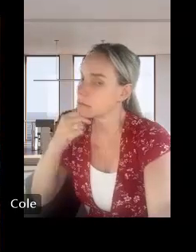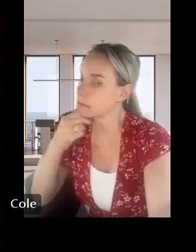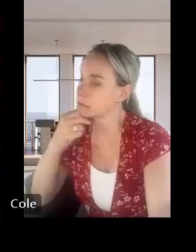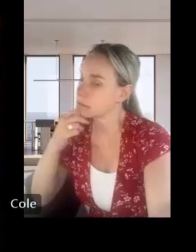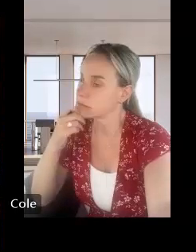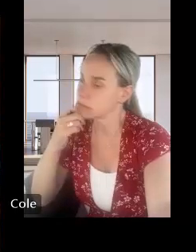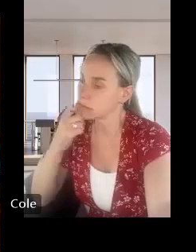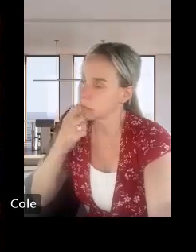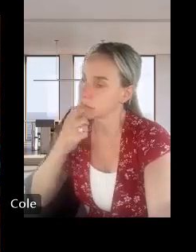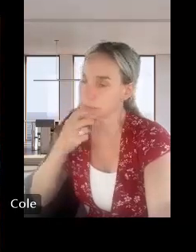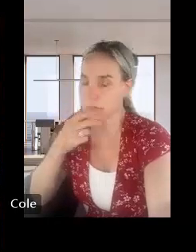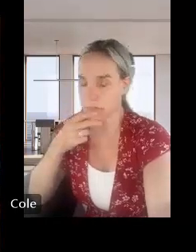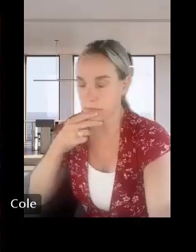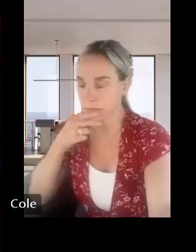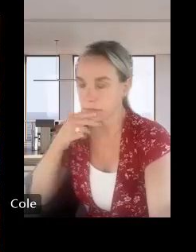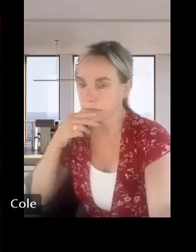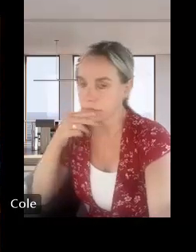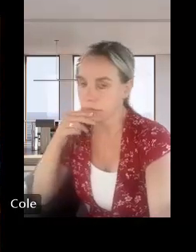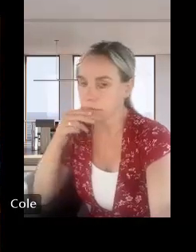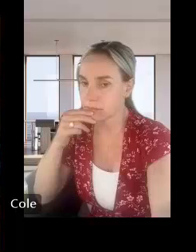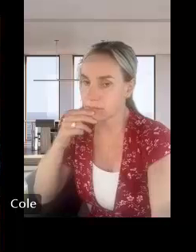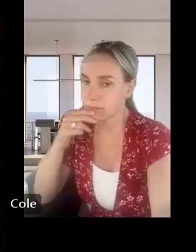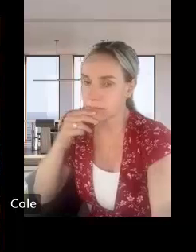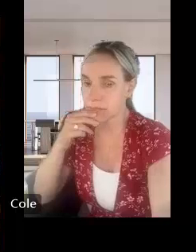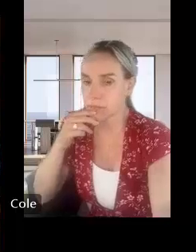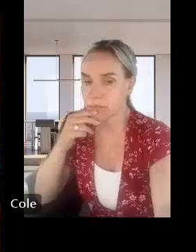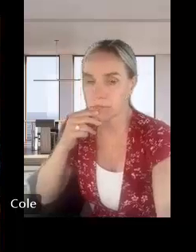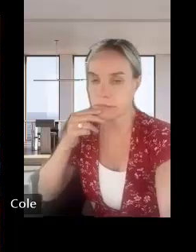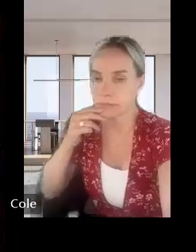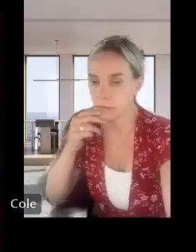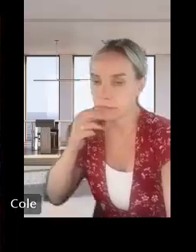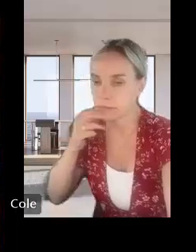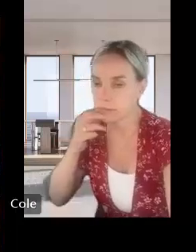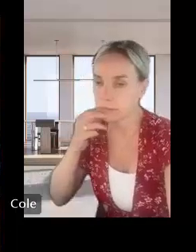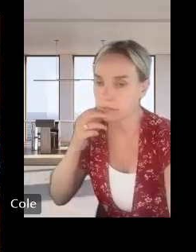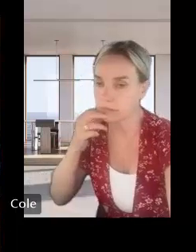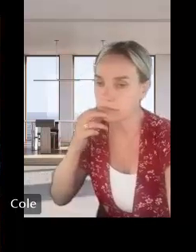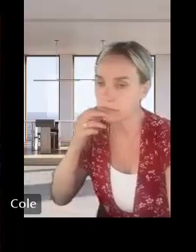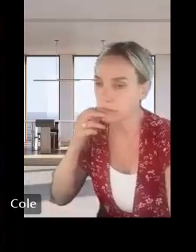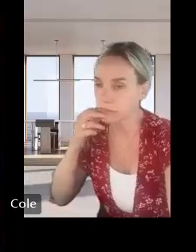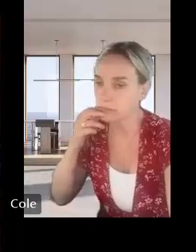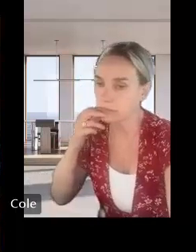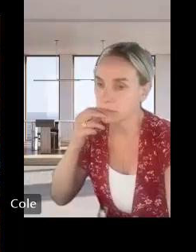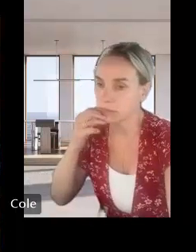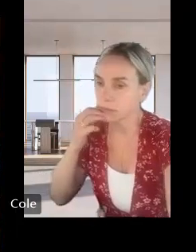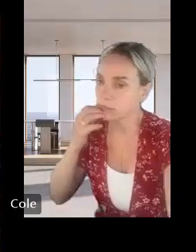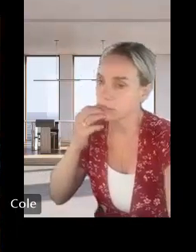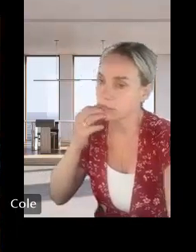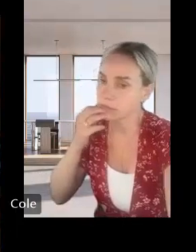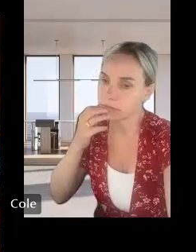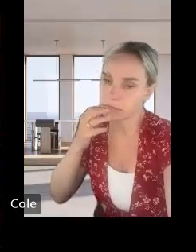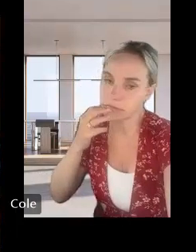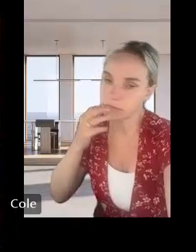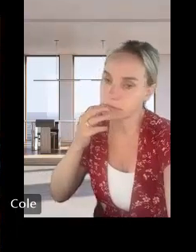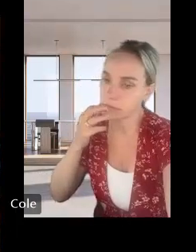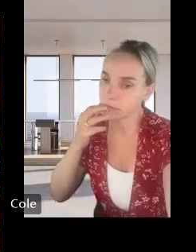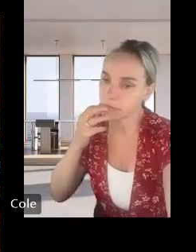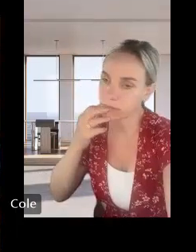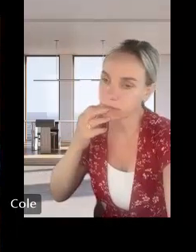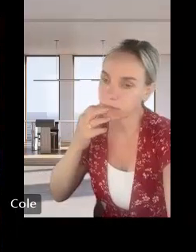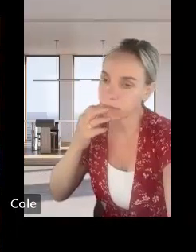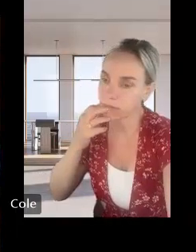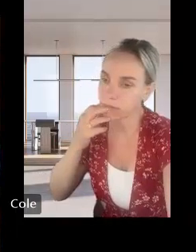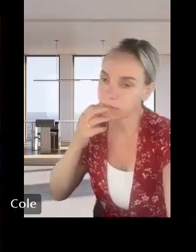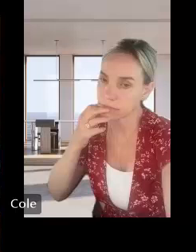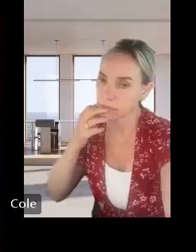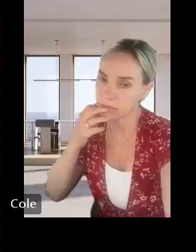sites within these schools and issues like that. So I'm not sure that having an internal legal counsel focused